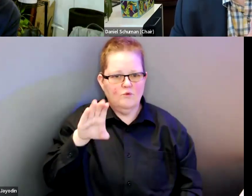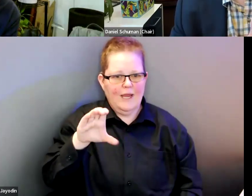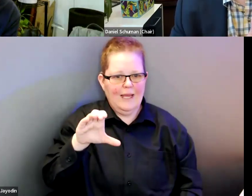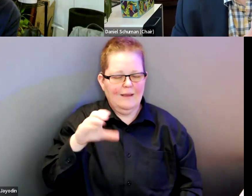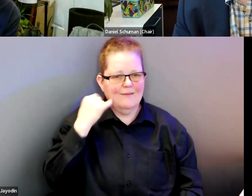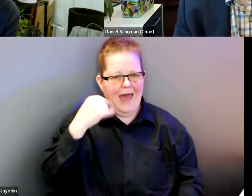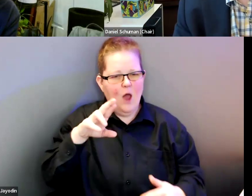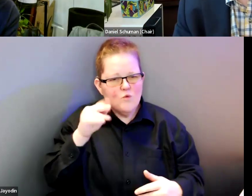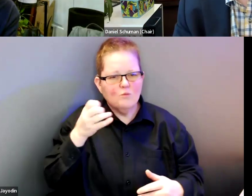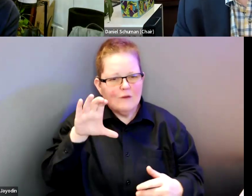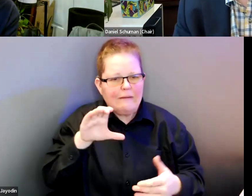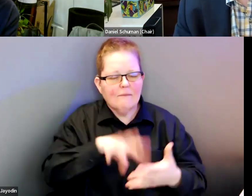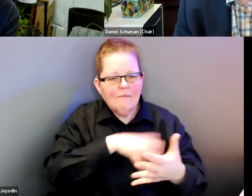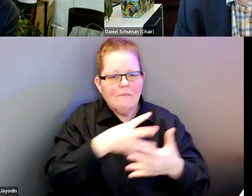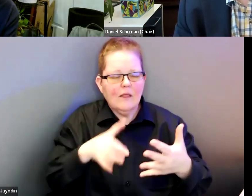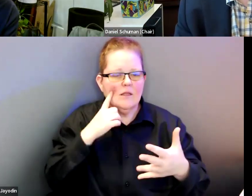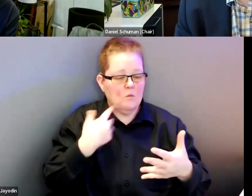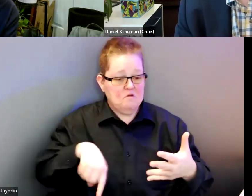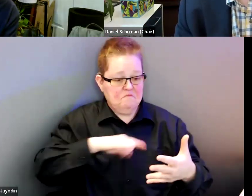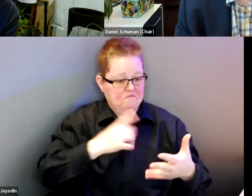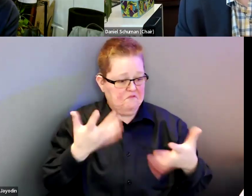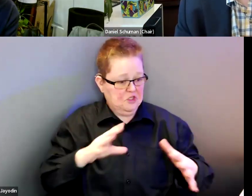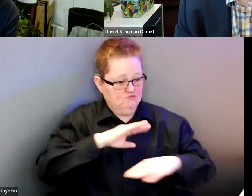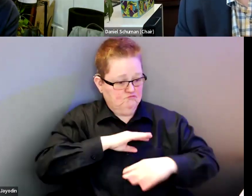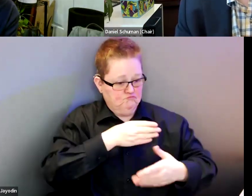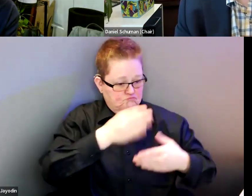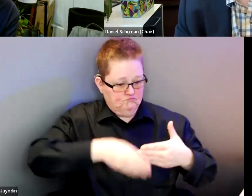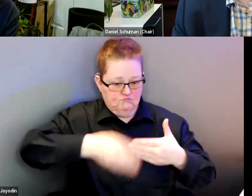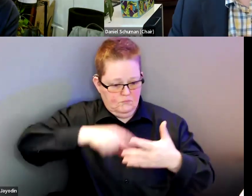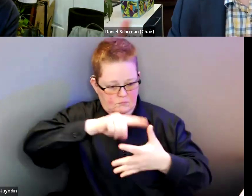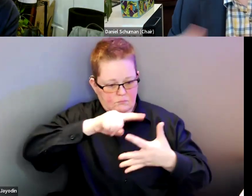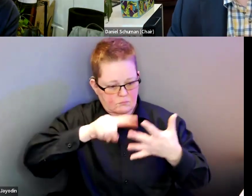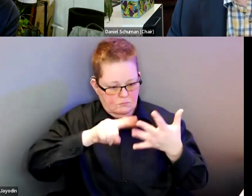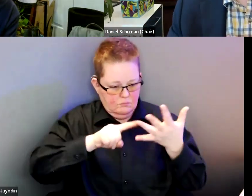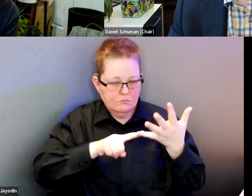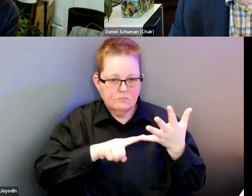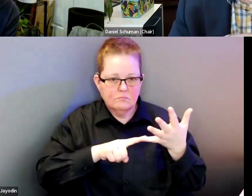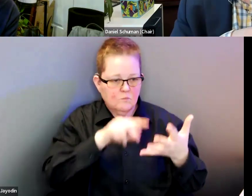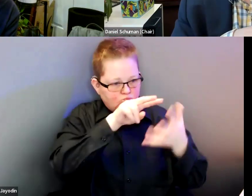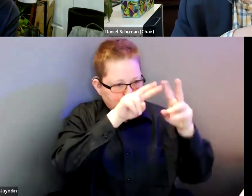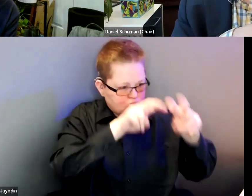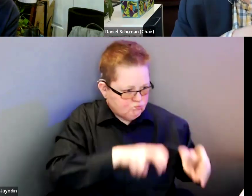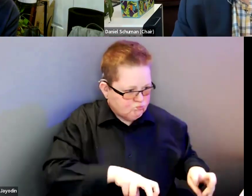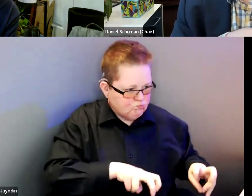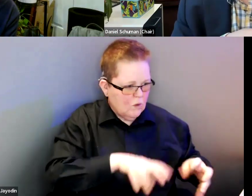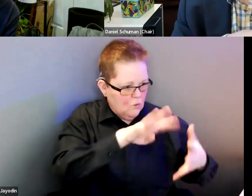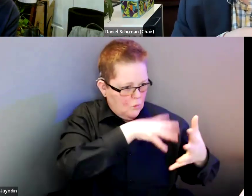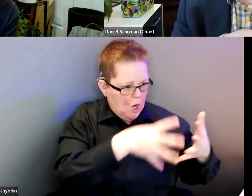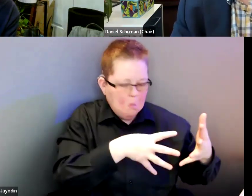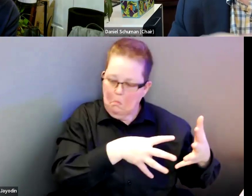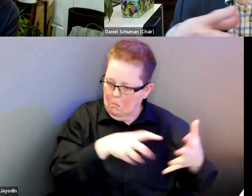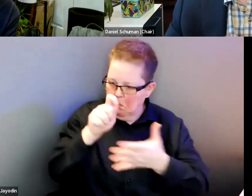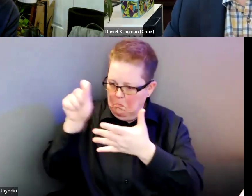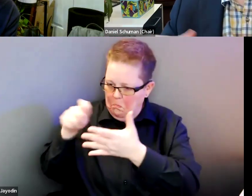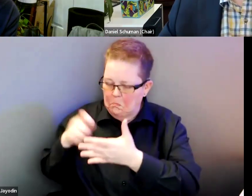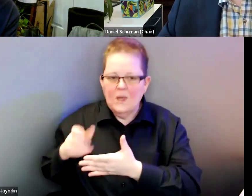close to like, did we accomplish the things that were committed to previously, and are the things worth coming back? So I see like some of the preparatory meeting